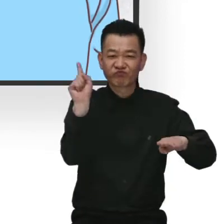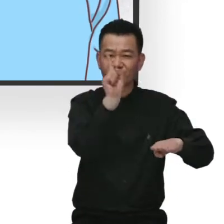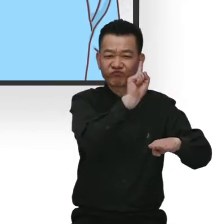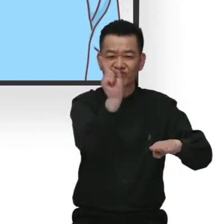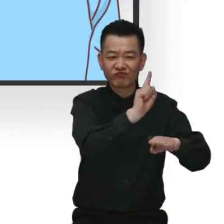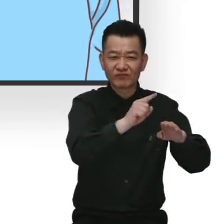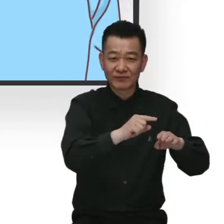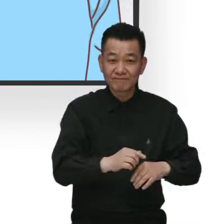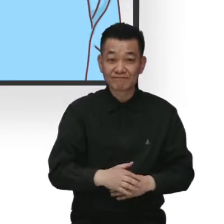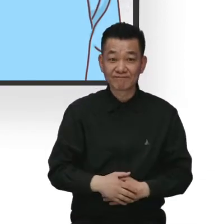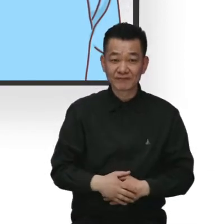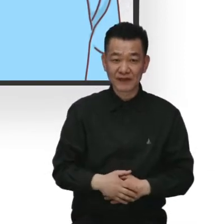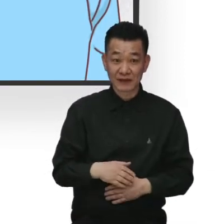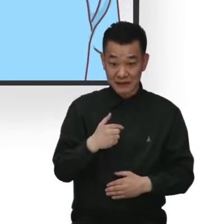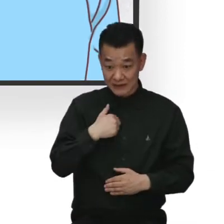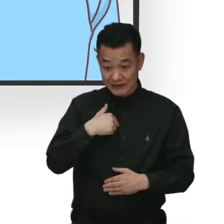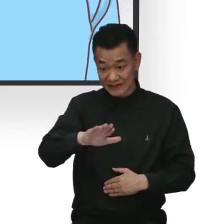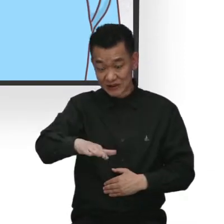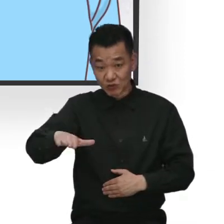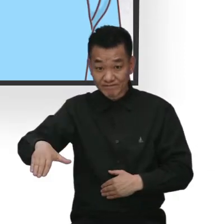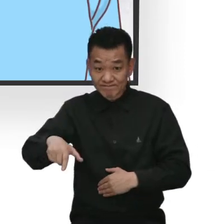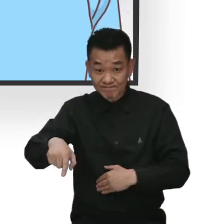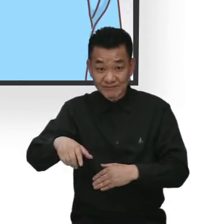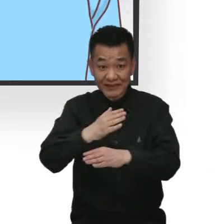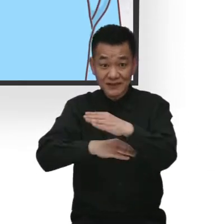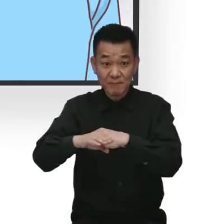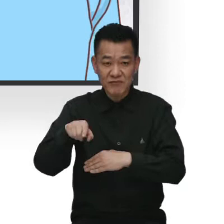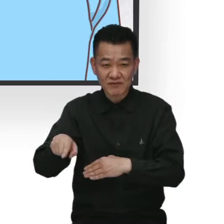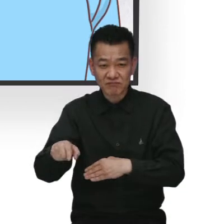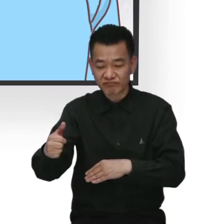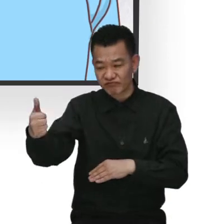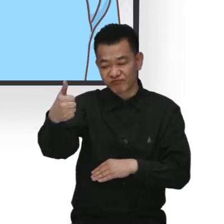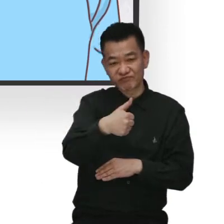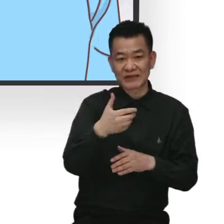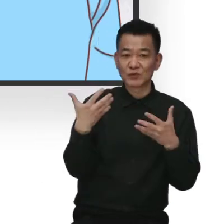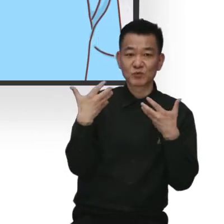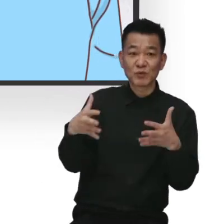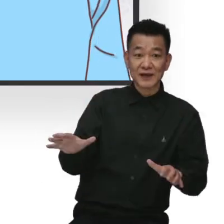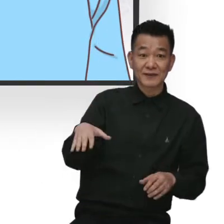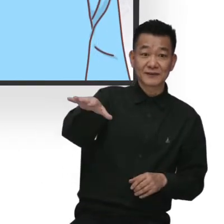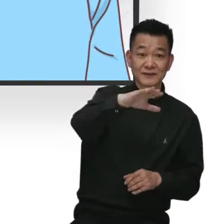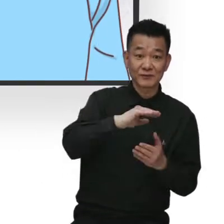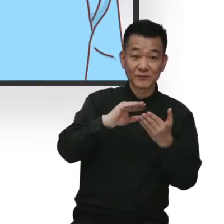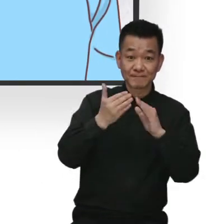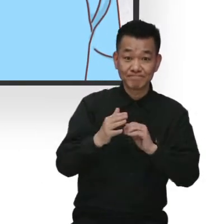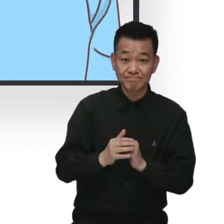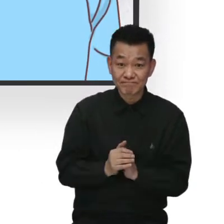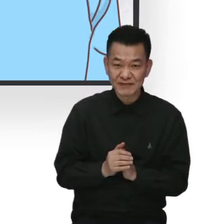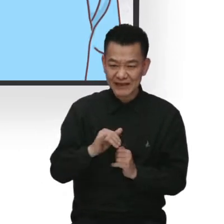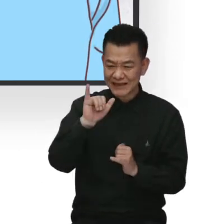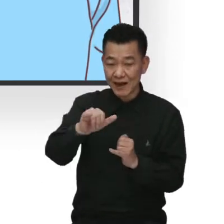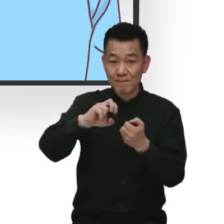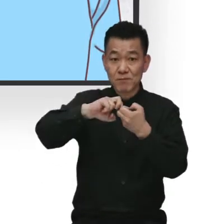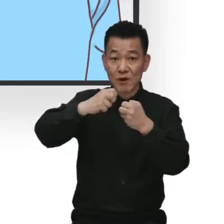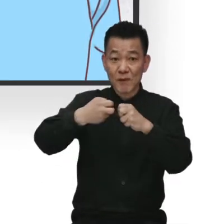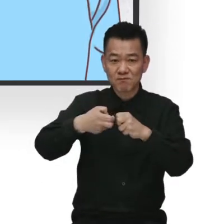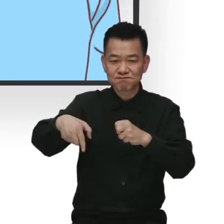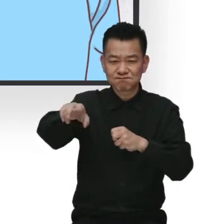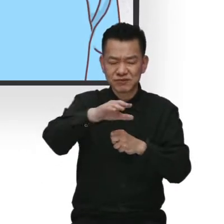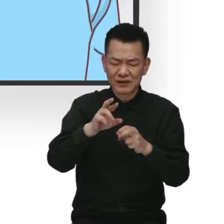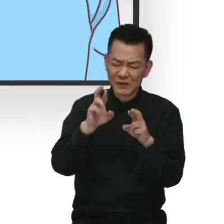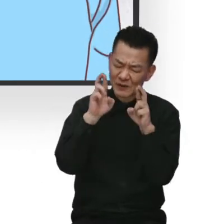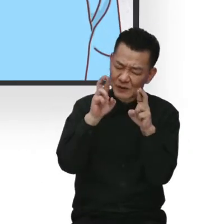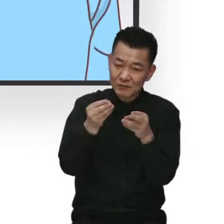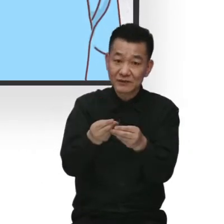school, not wanting a school for persons with disabilities in their neighborhood. A and his parents are longing for this problem